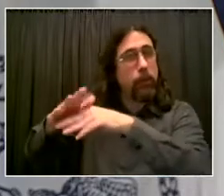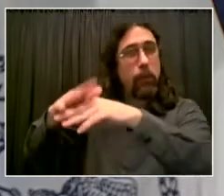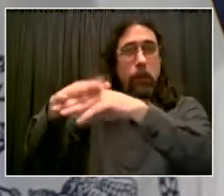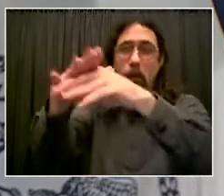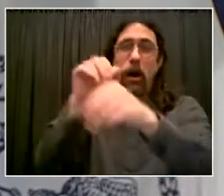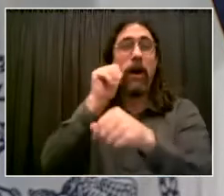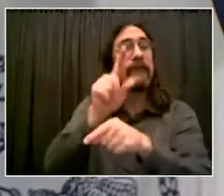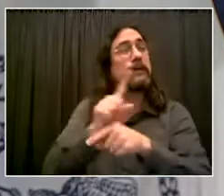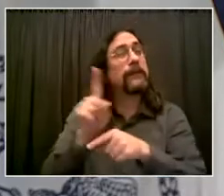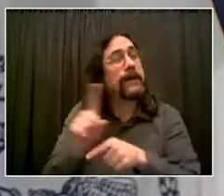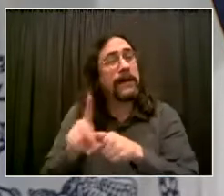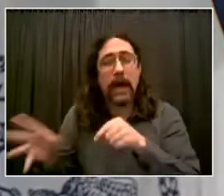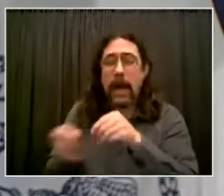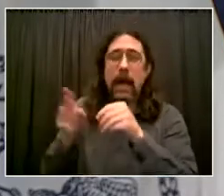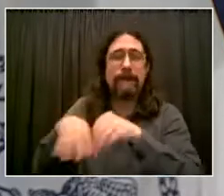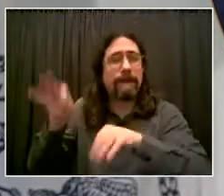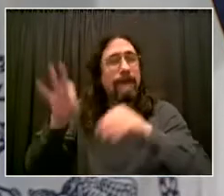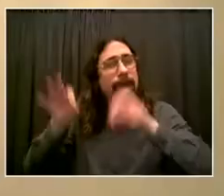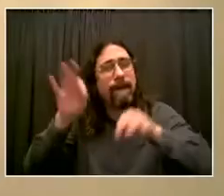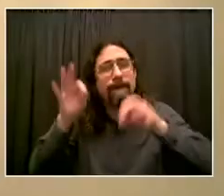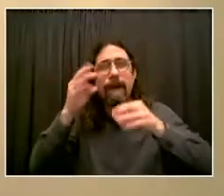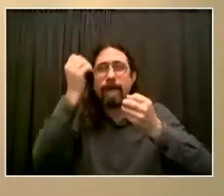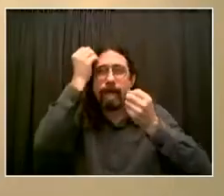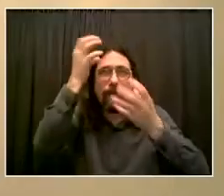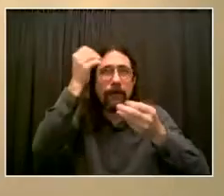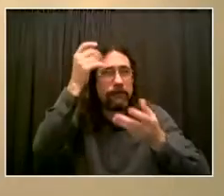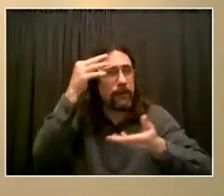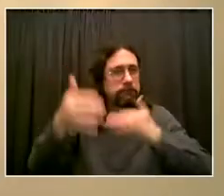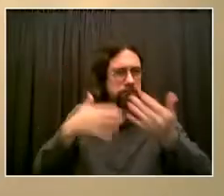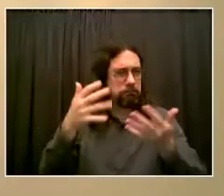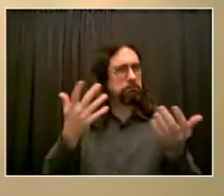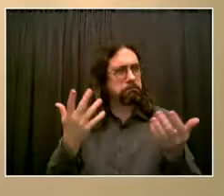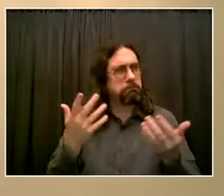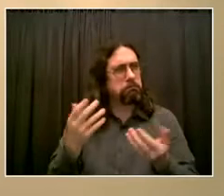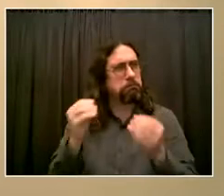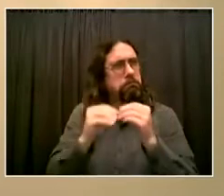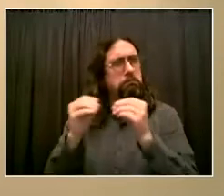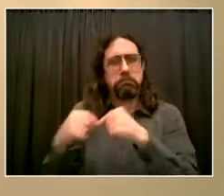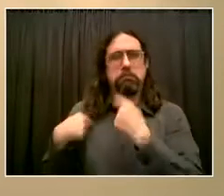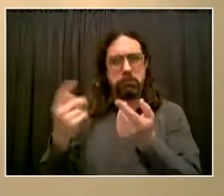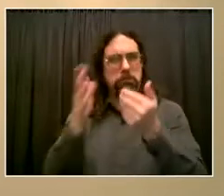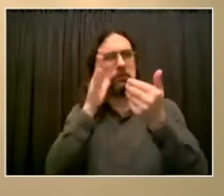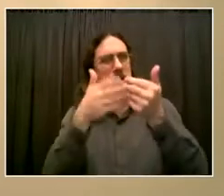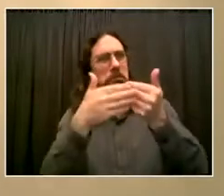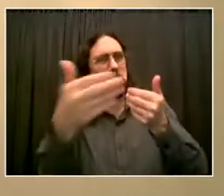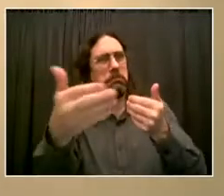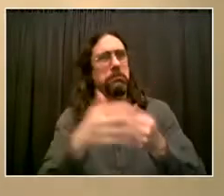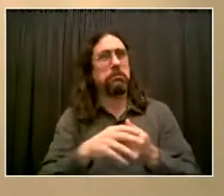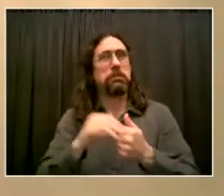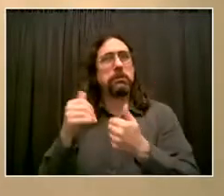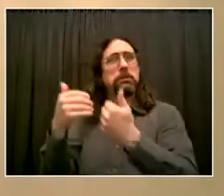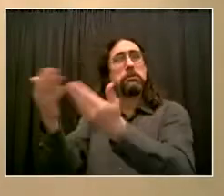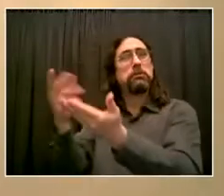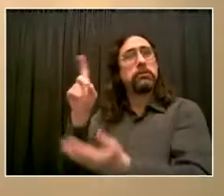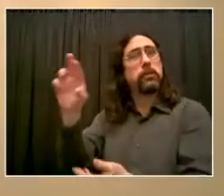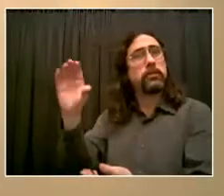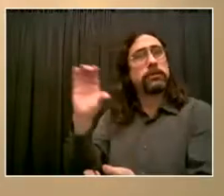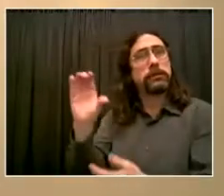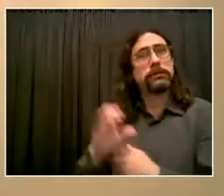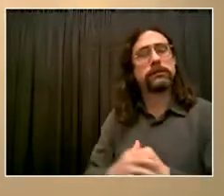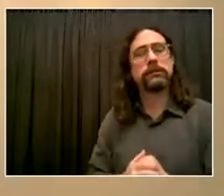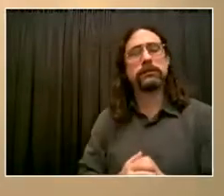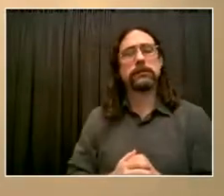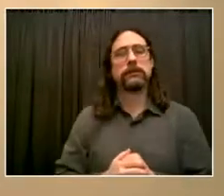Thank you so much, Mr. Mayor. And you covered the high points exactly right. What we know both